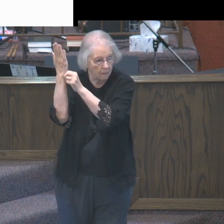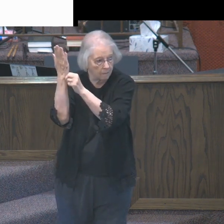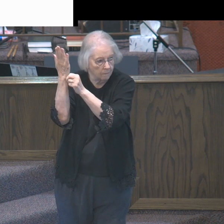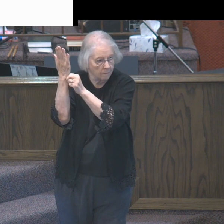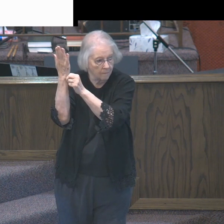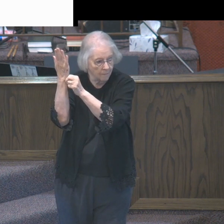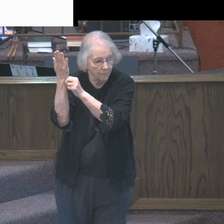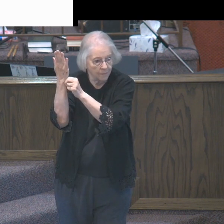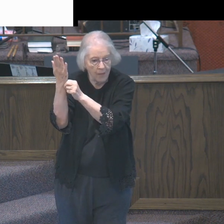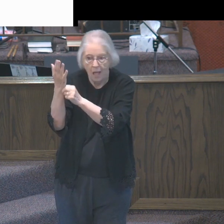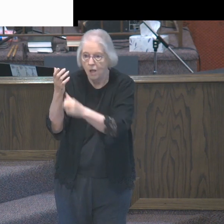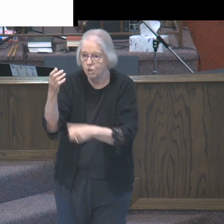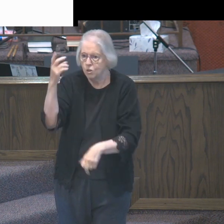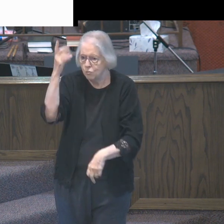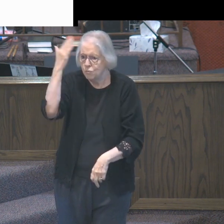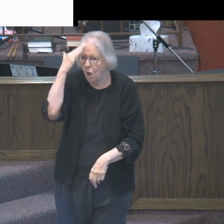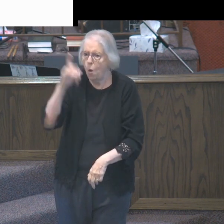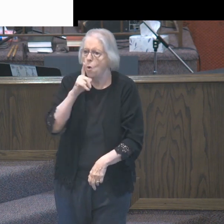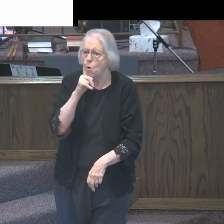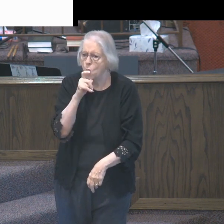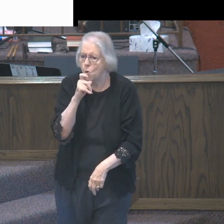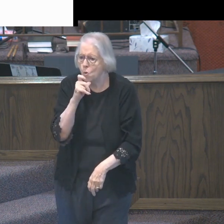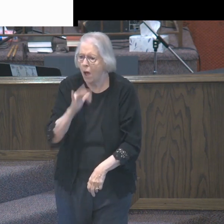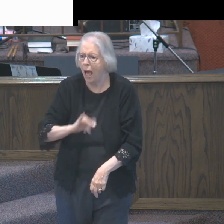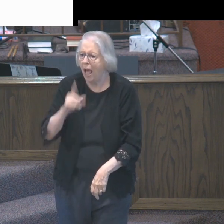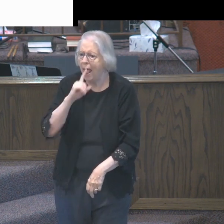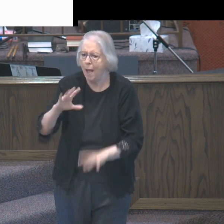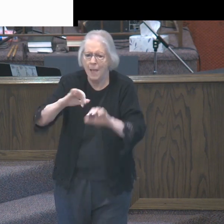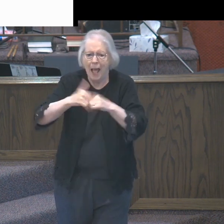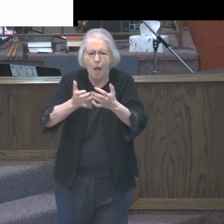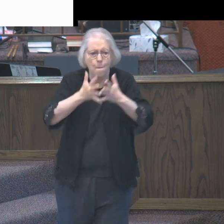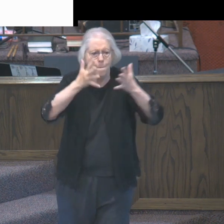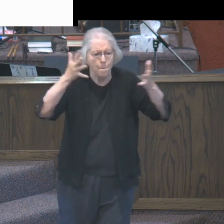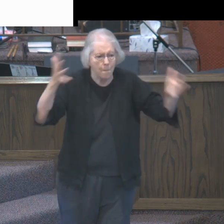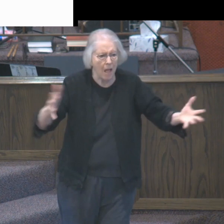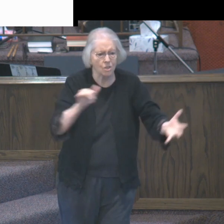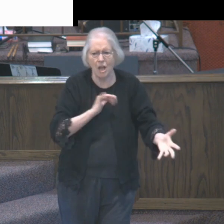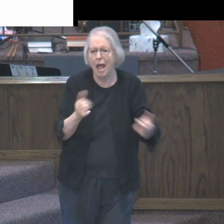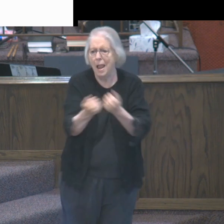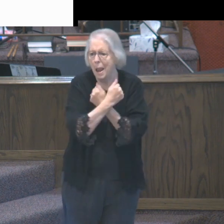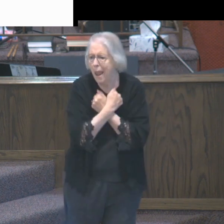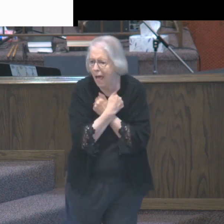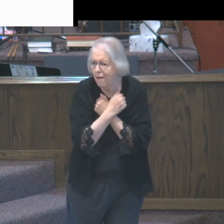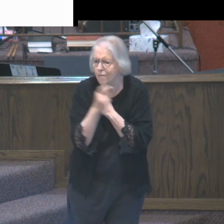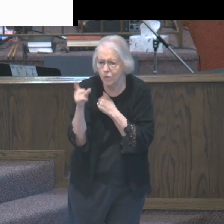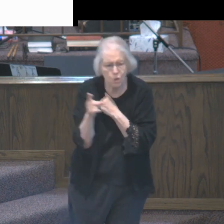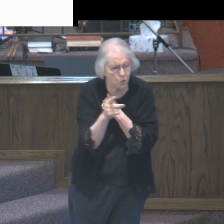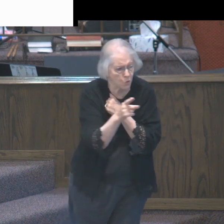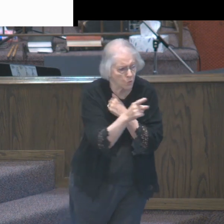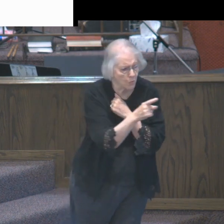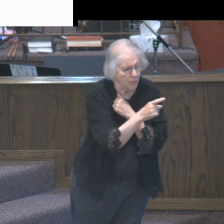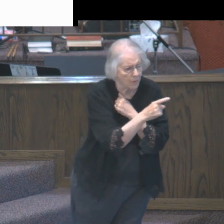and how much I love you. Knowing that tribulation produces perseverance, perseverance character, character hope.